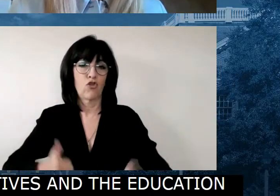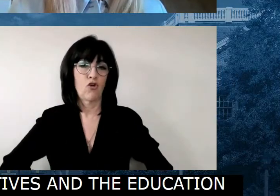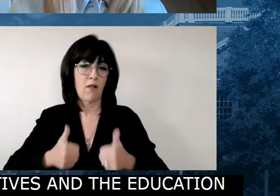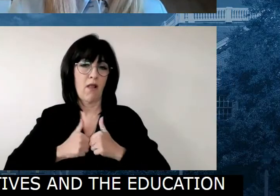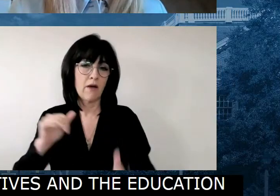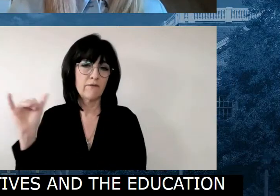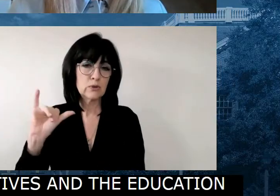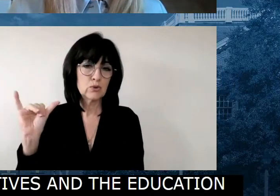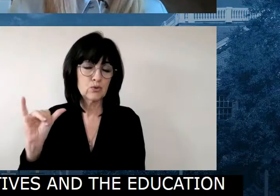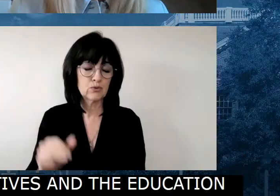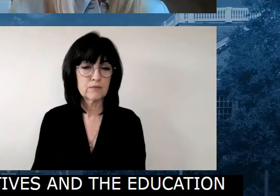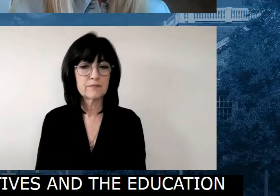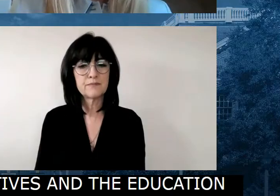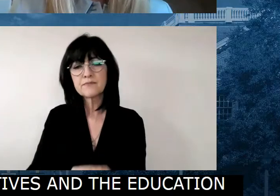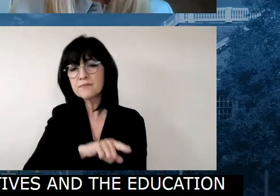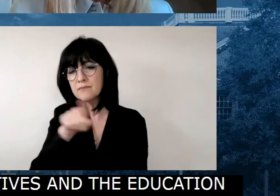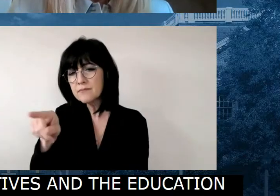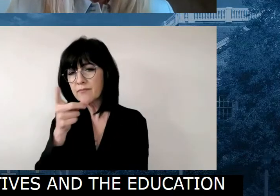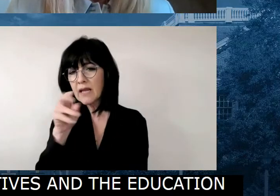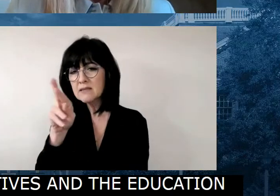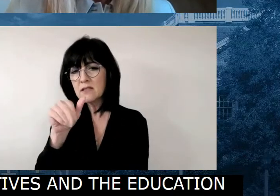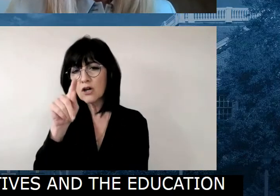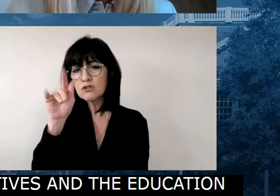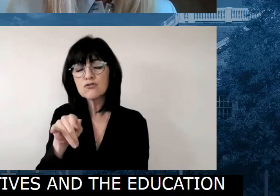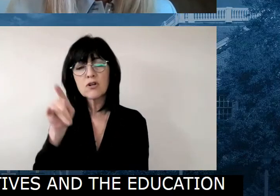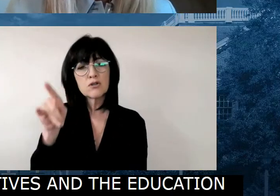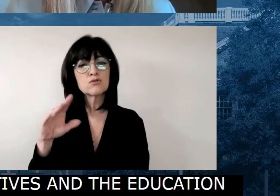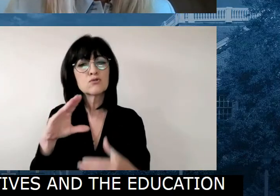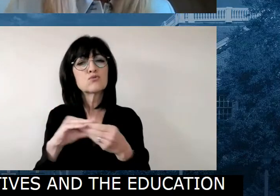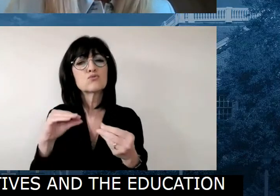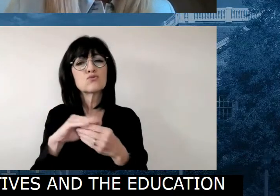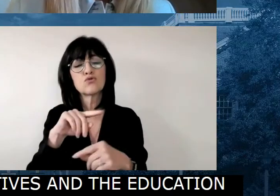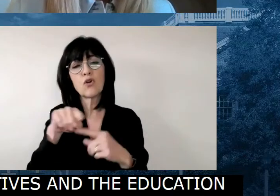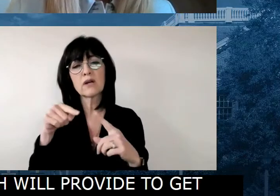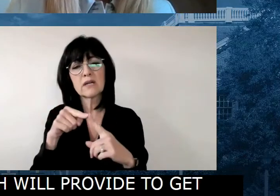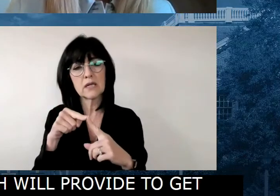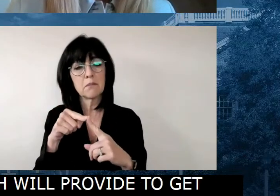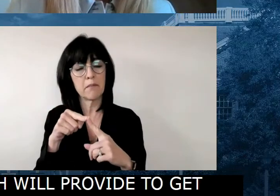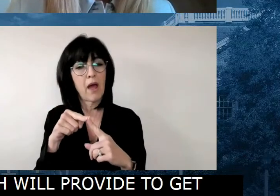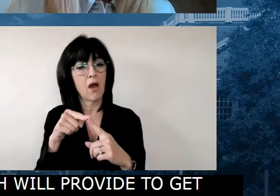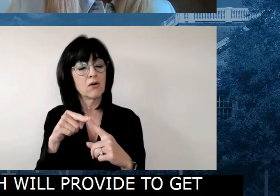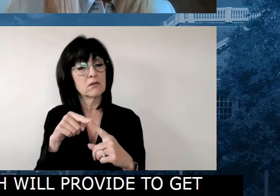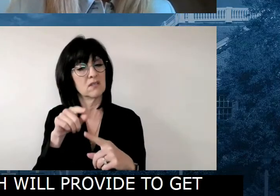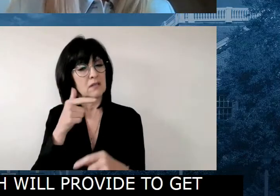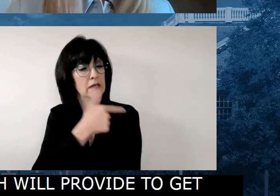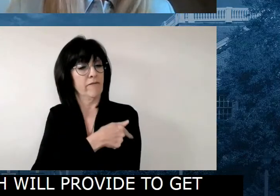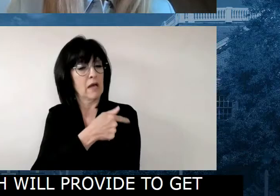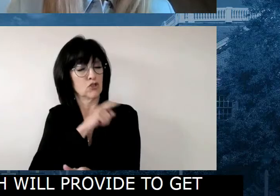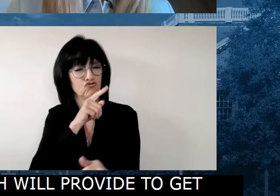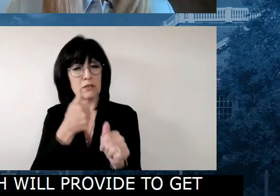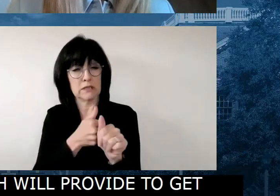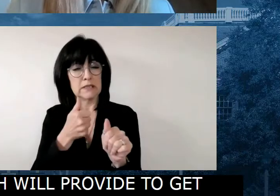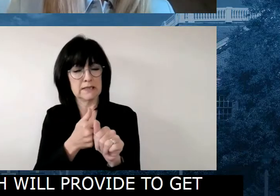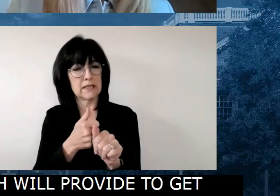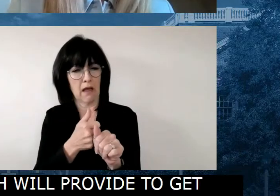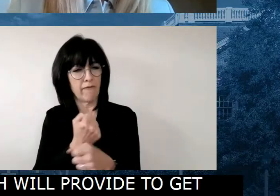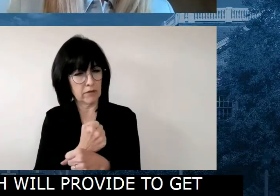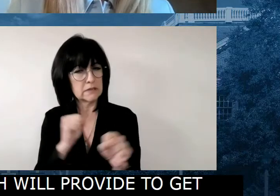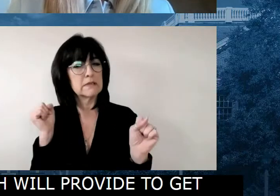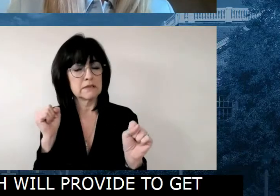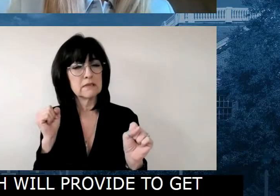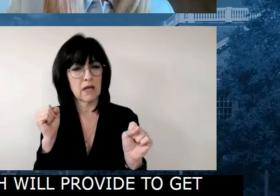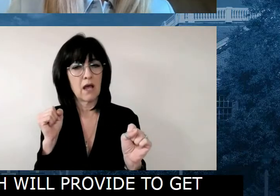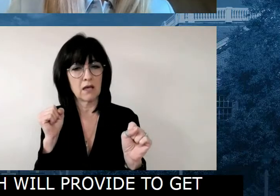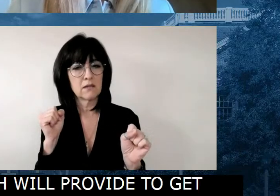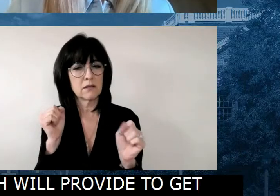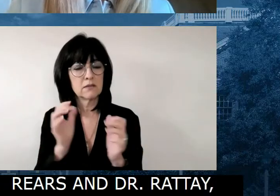And then Dr. Rattay, you were speaking earlier to the safety of the vaccine. Do we have a sense at this time how common